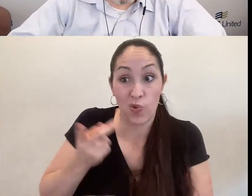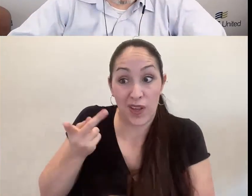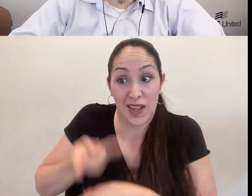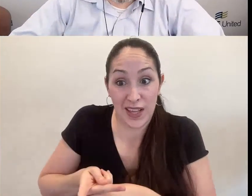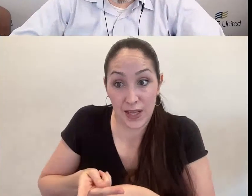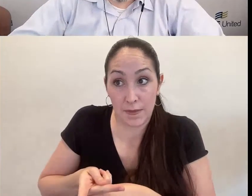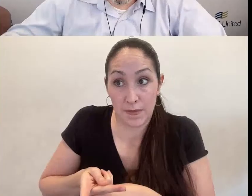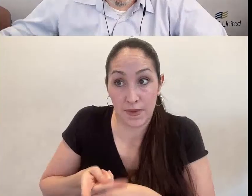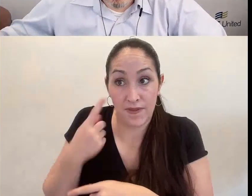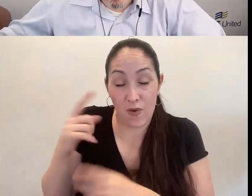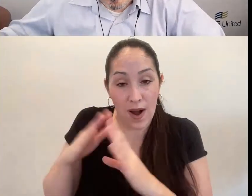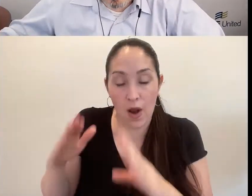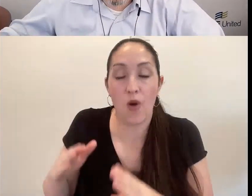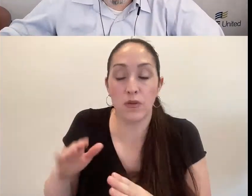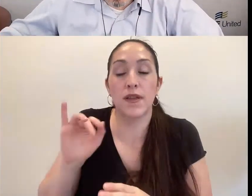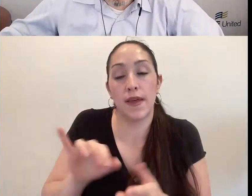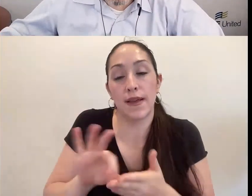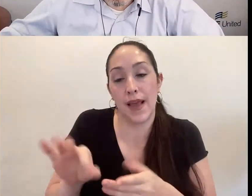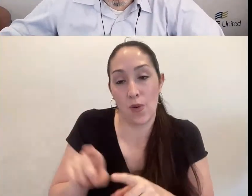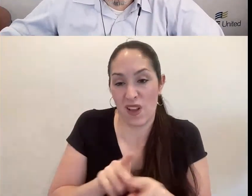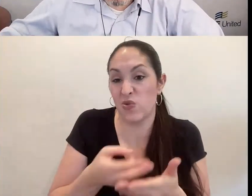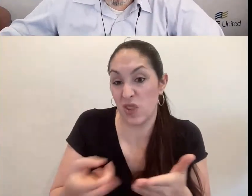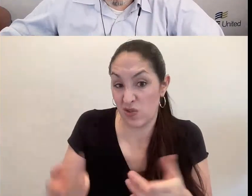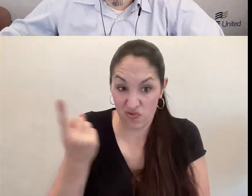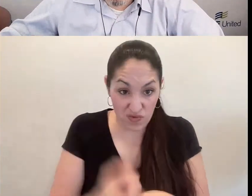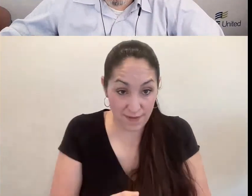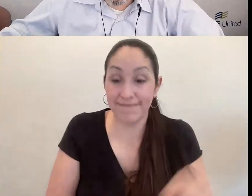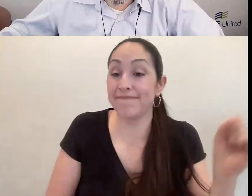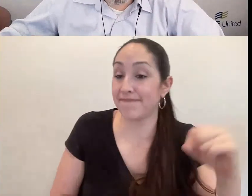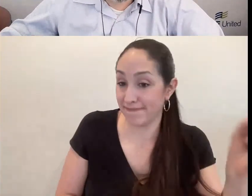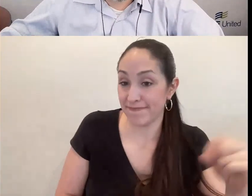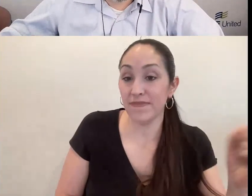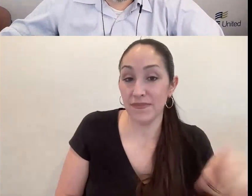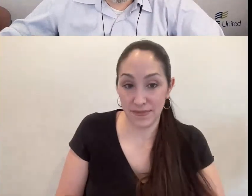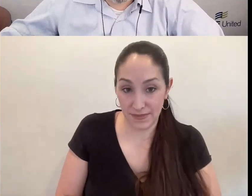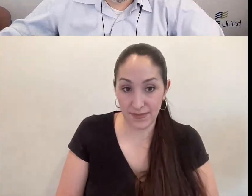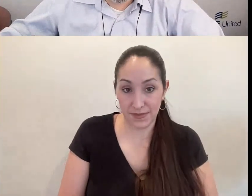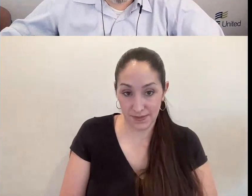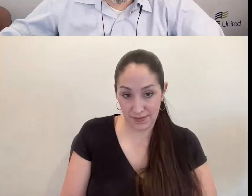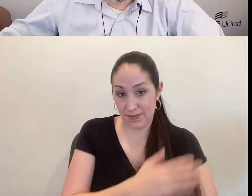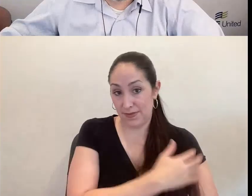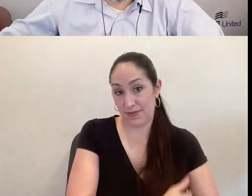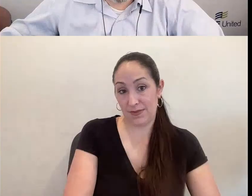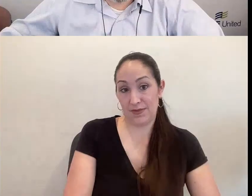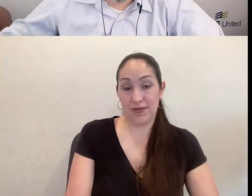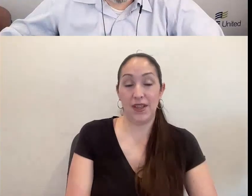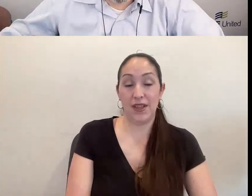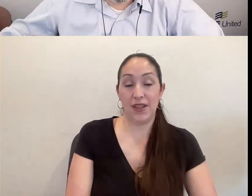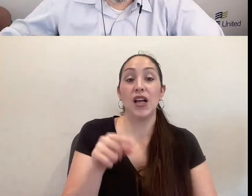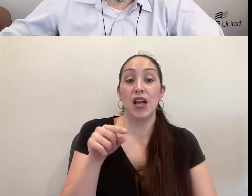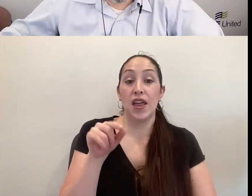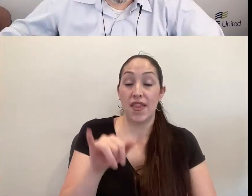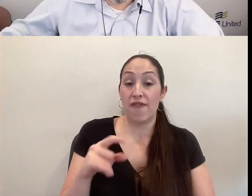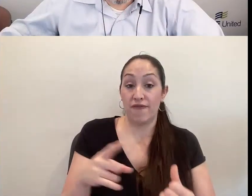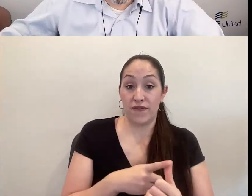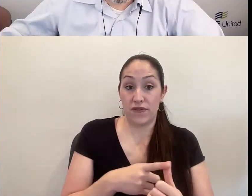count as a resource, correct? That is correct. So the moment of the first moment of the month, we will count it as a resource. So